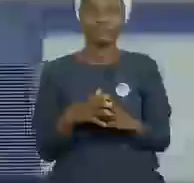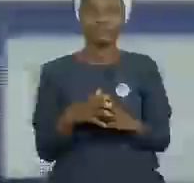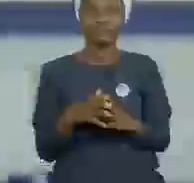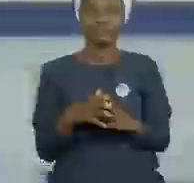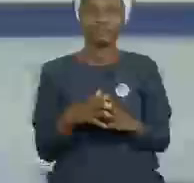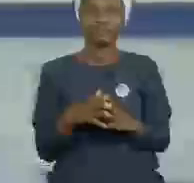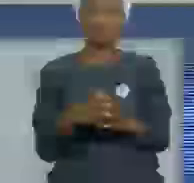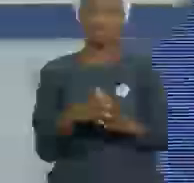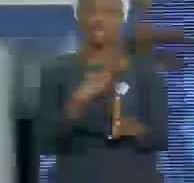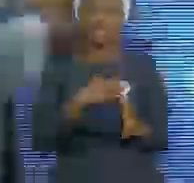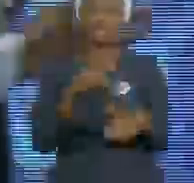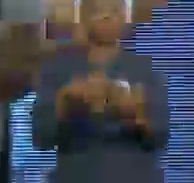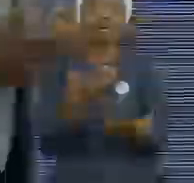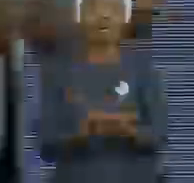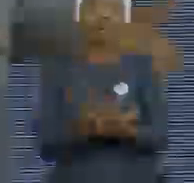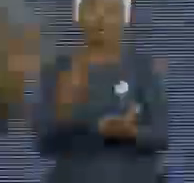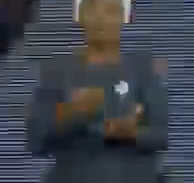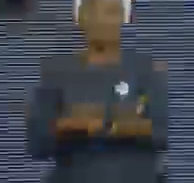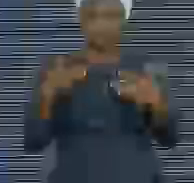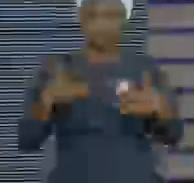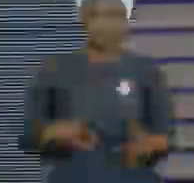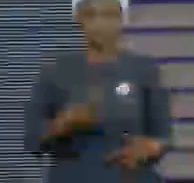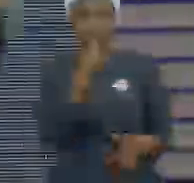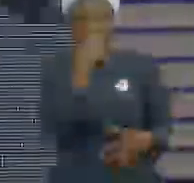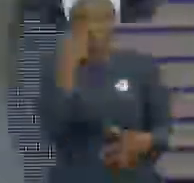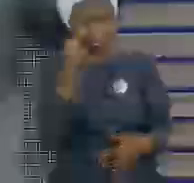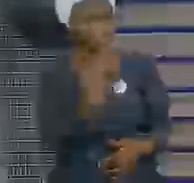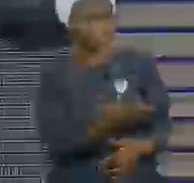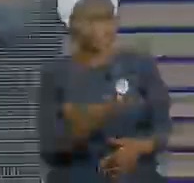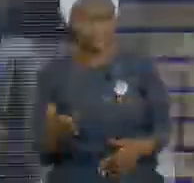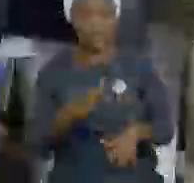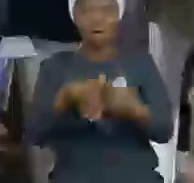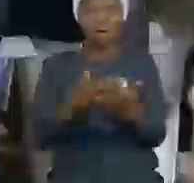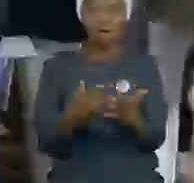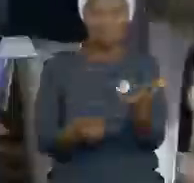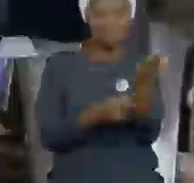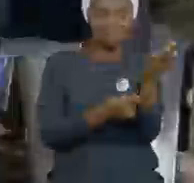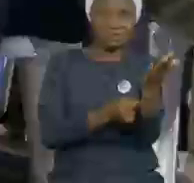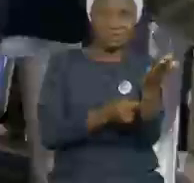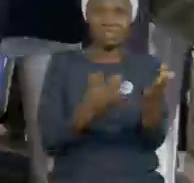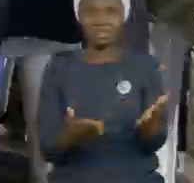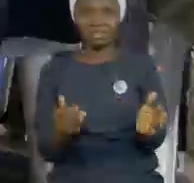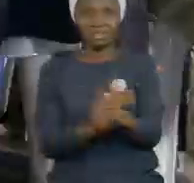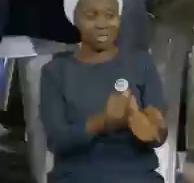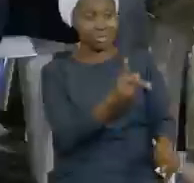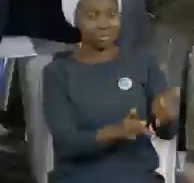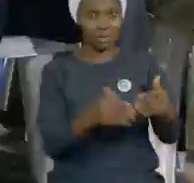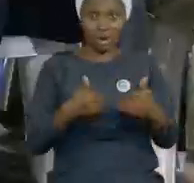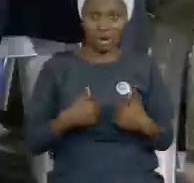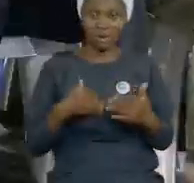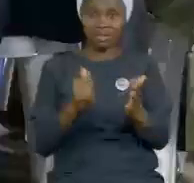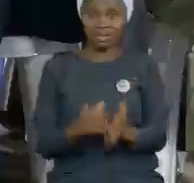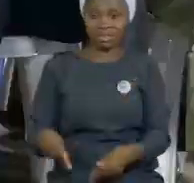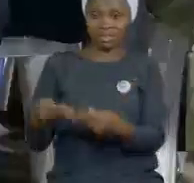And all the physical things, all the fleshly things that people have that gives them